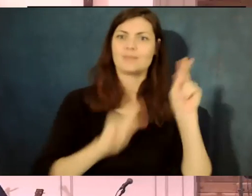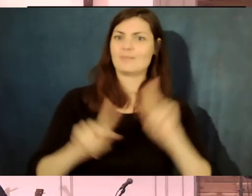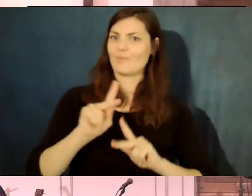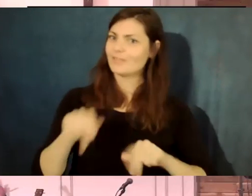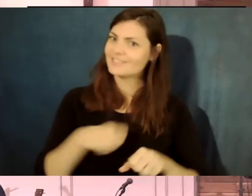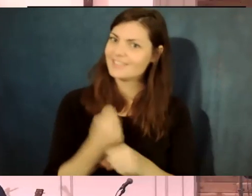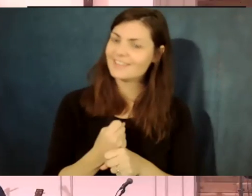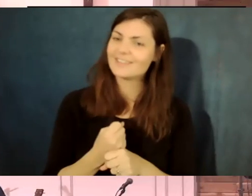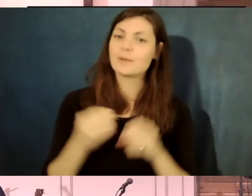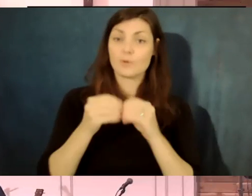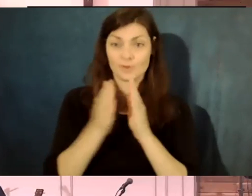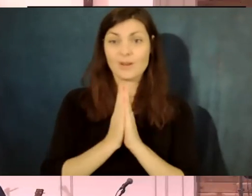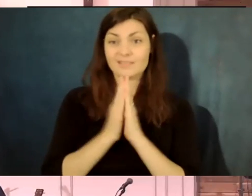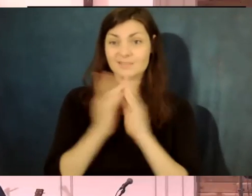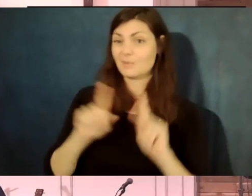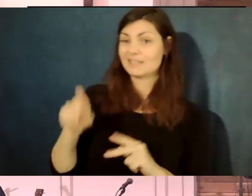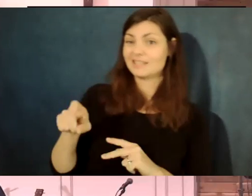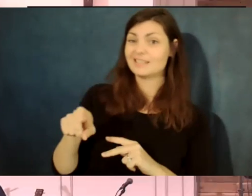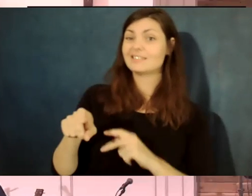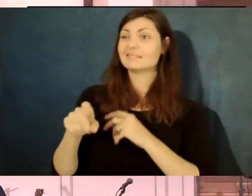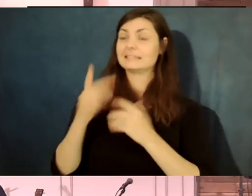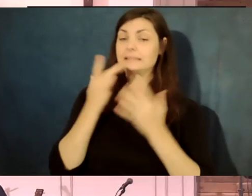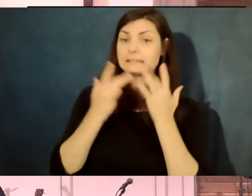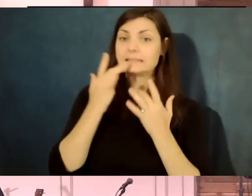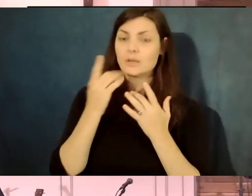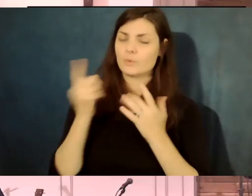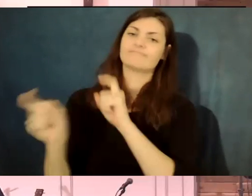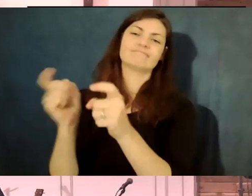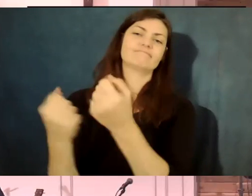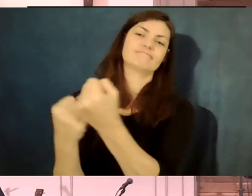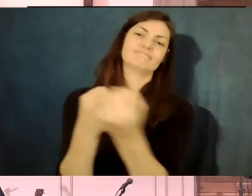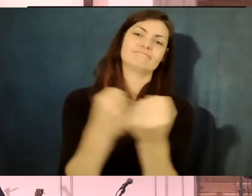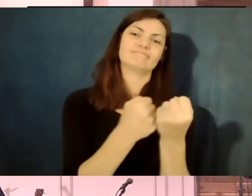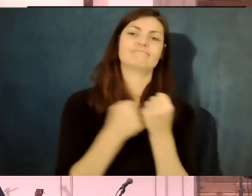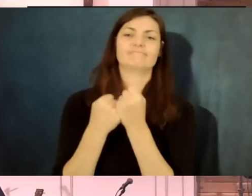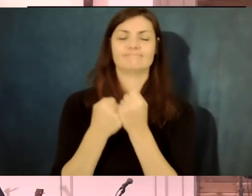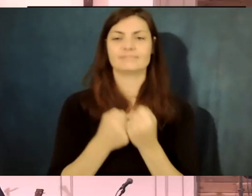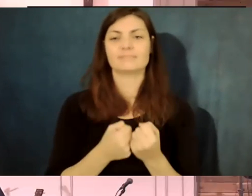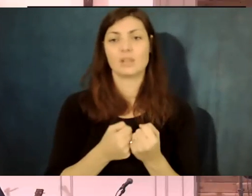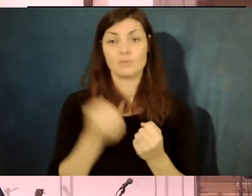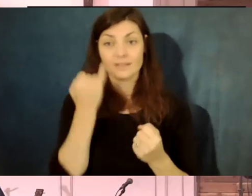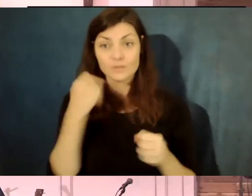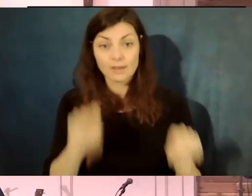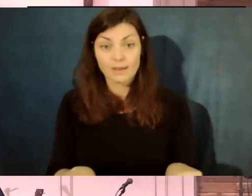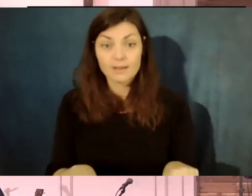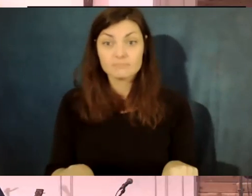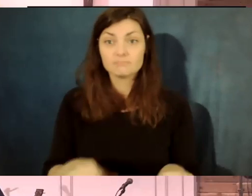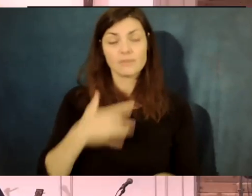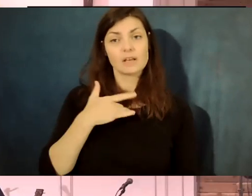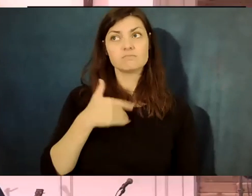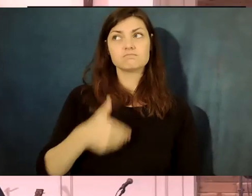blessing. We've had more requests as well. So as you're able to give, I encourage you to do it. As you feel led to give by the